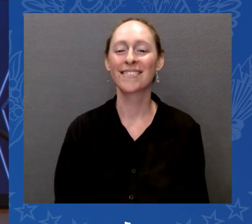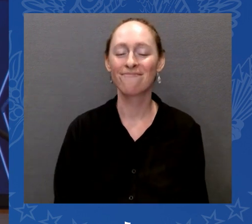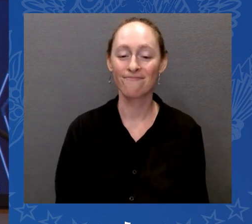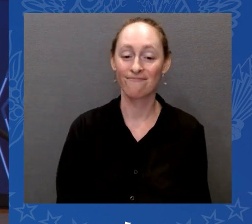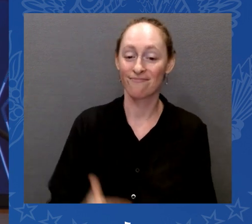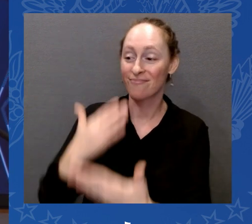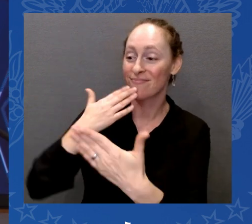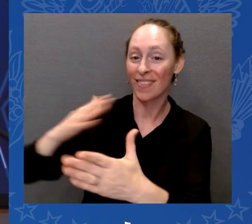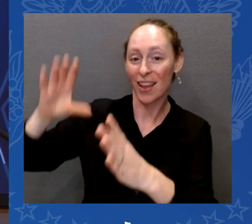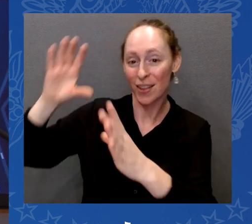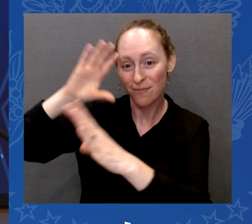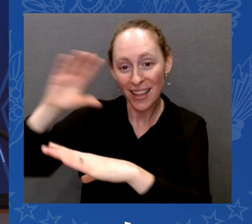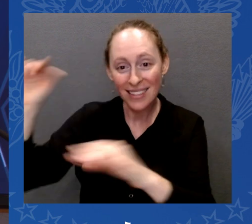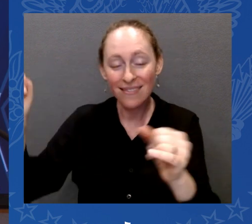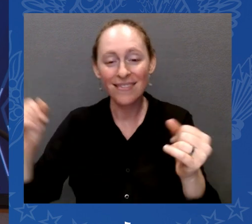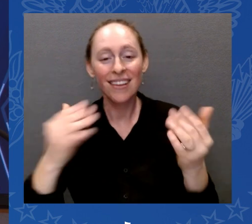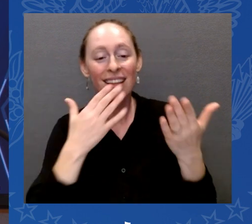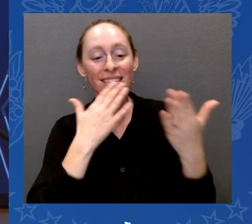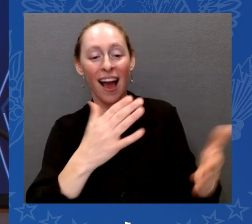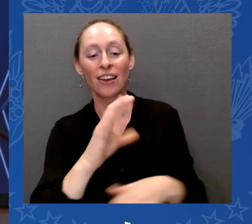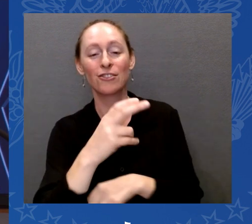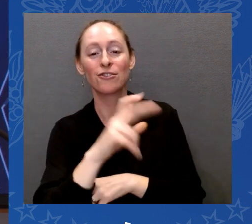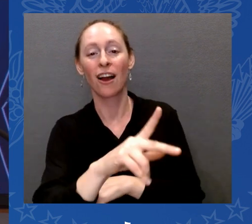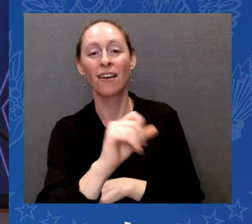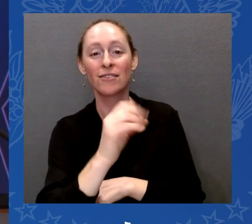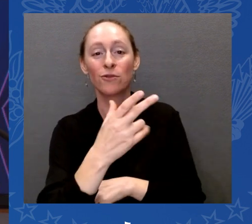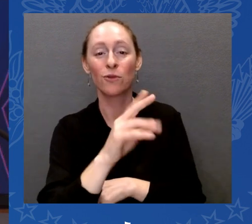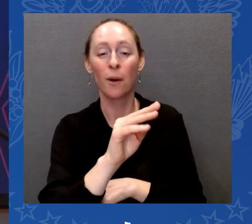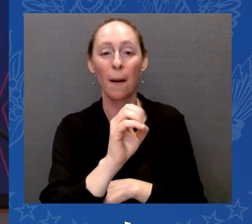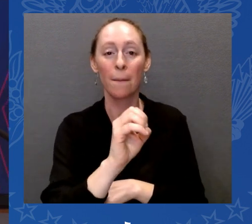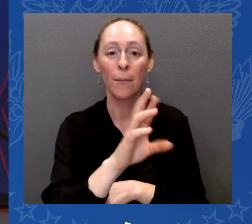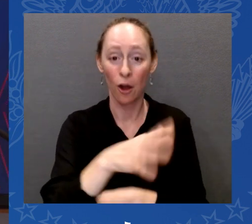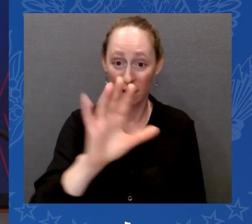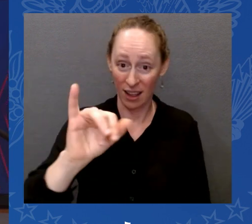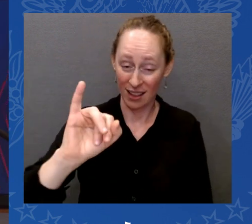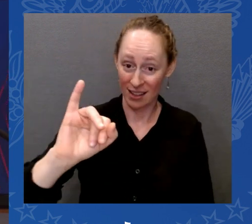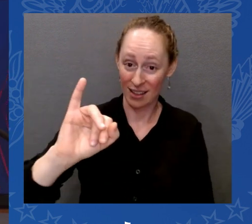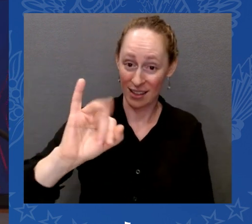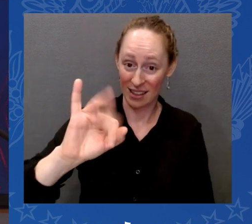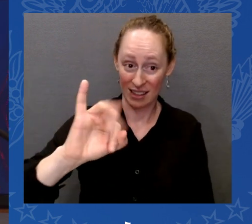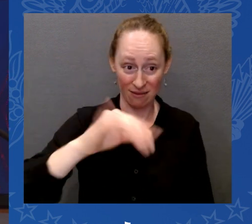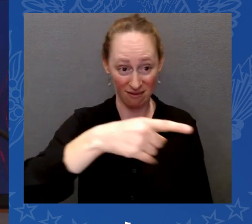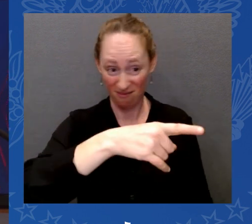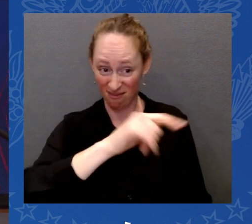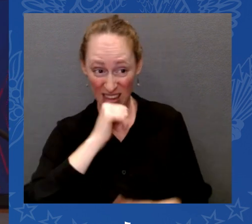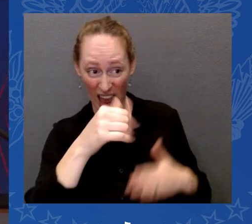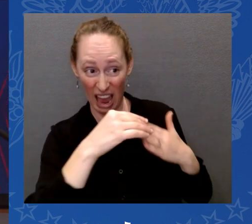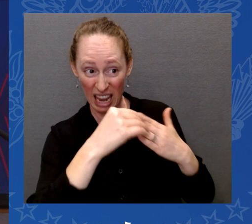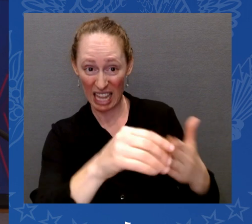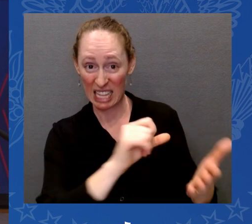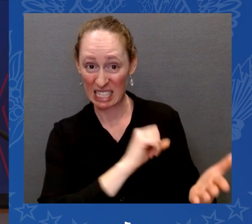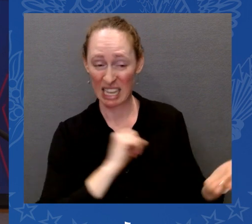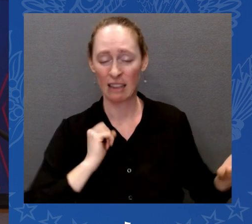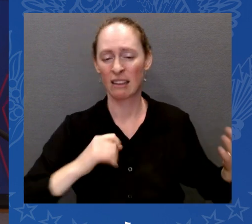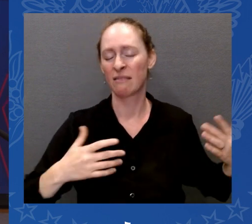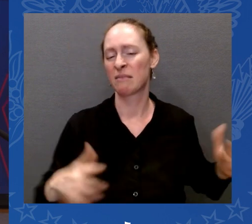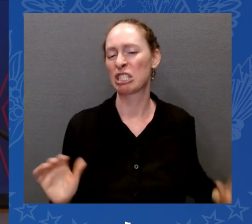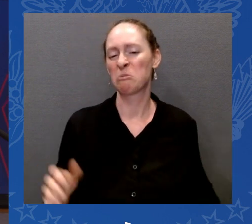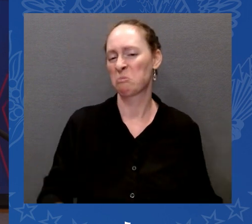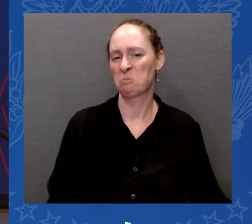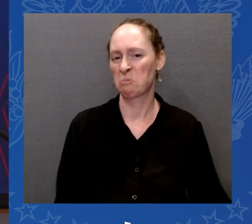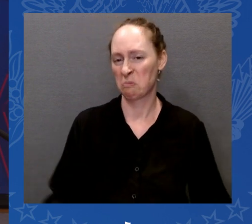the Majority Leader, we would not be sitting here today, I guarantee that. We needed the Democrats to get this over the finish